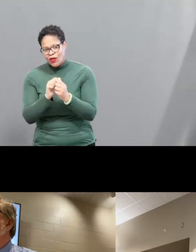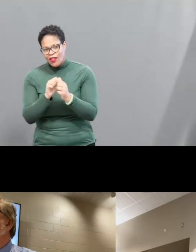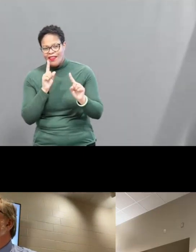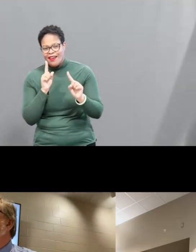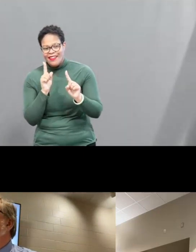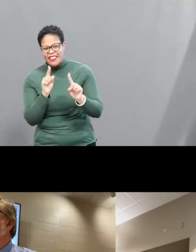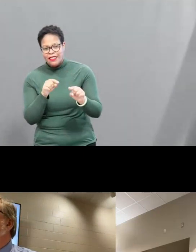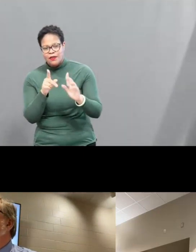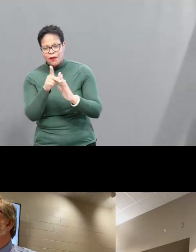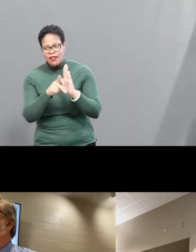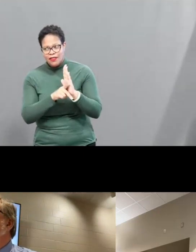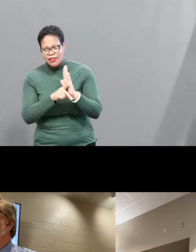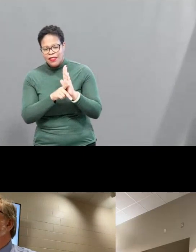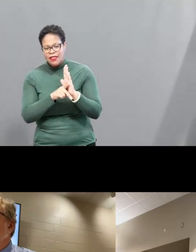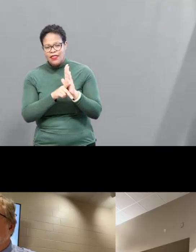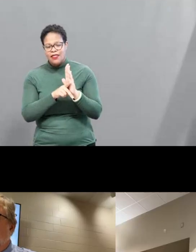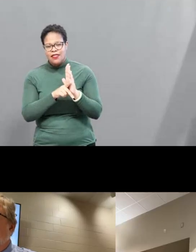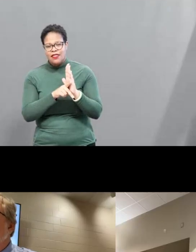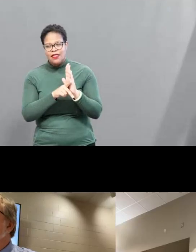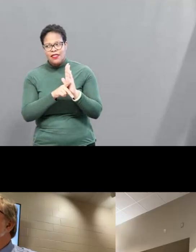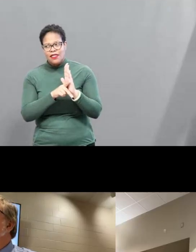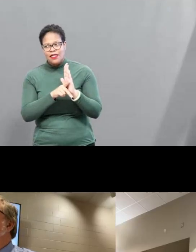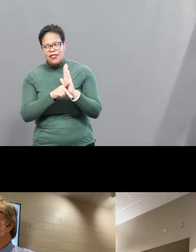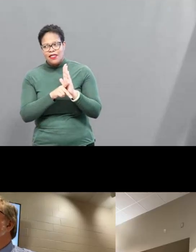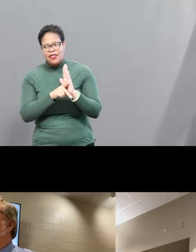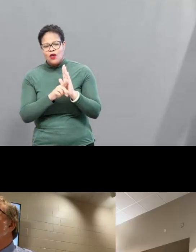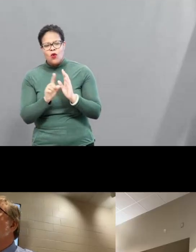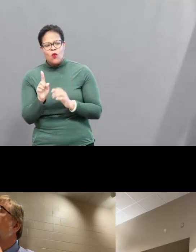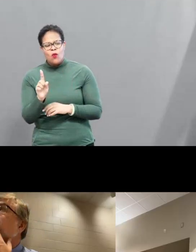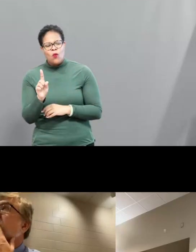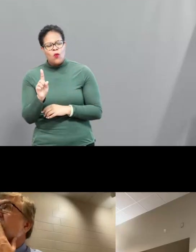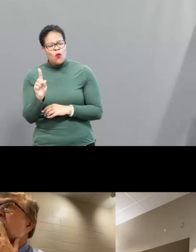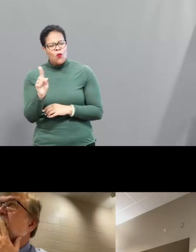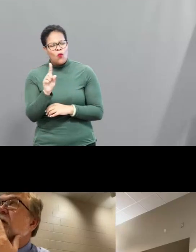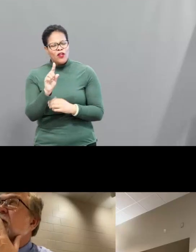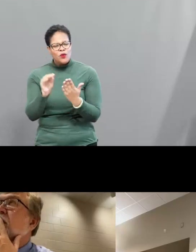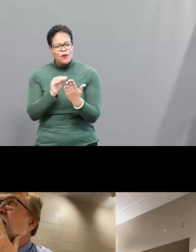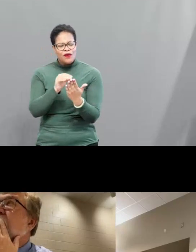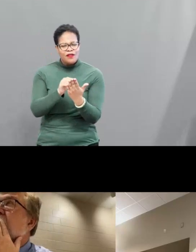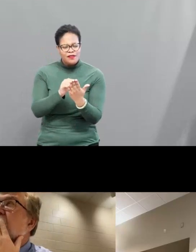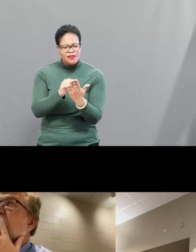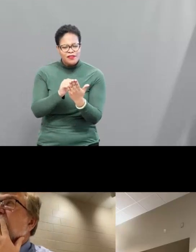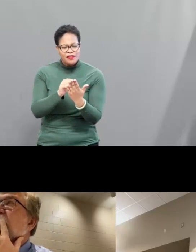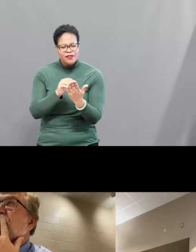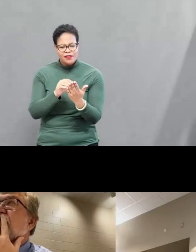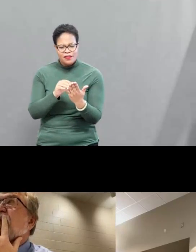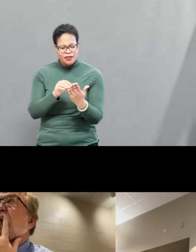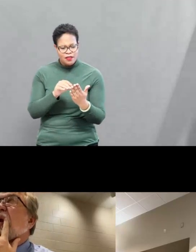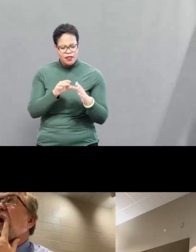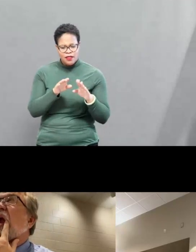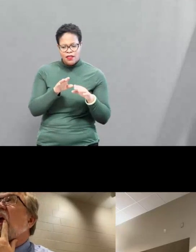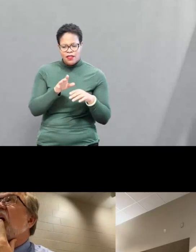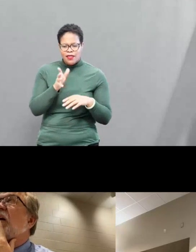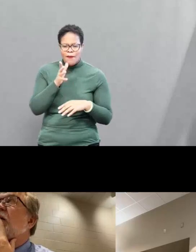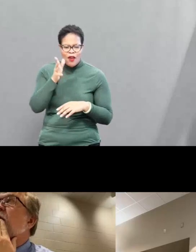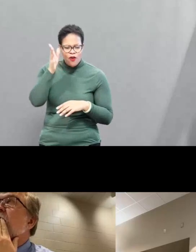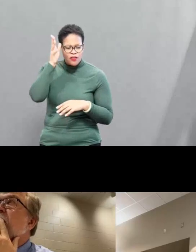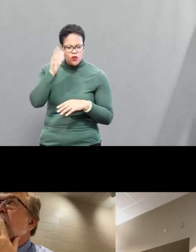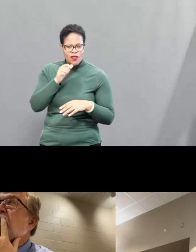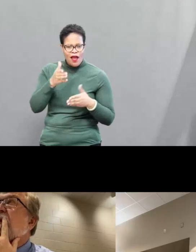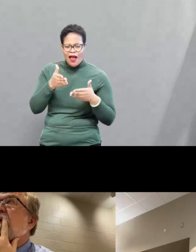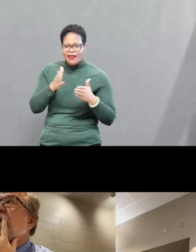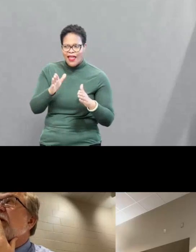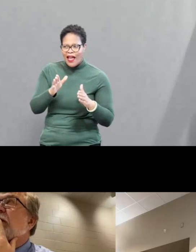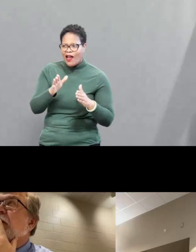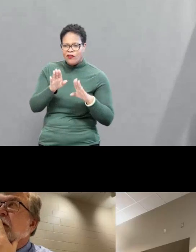you plug in that a child does not, or the parents will not let the child come back to